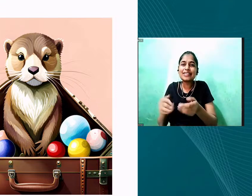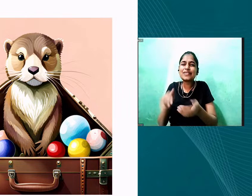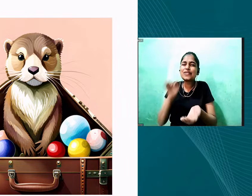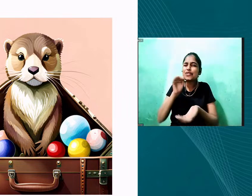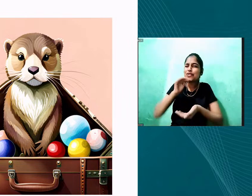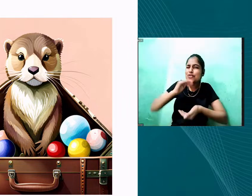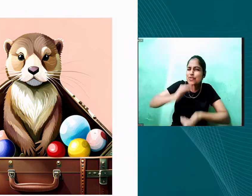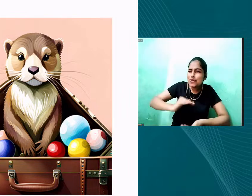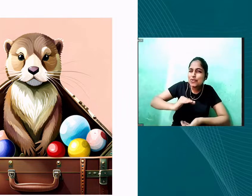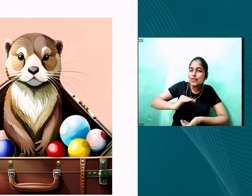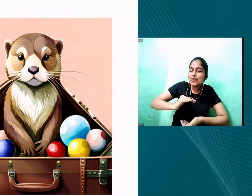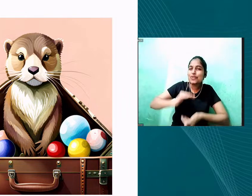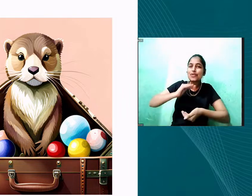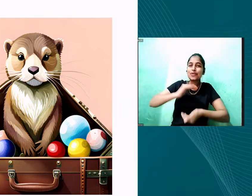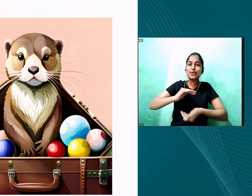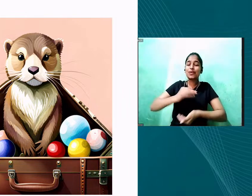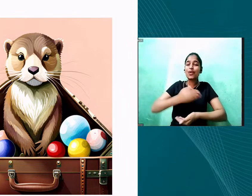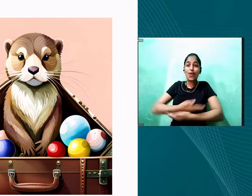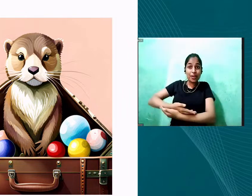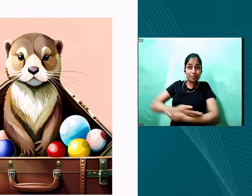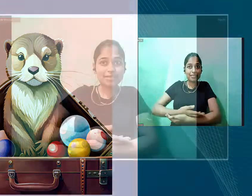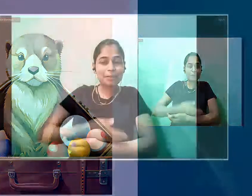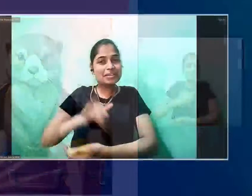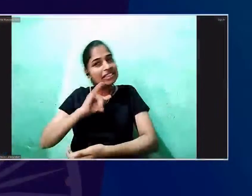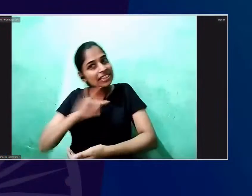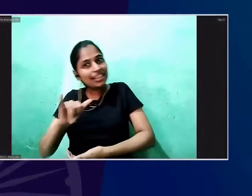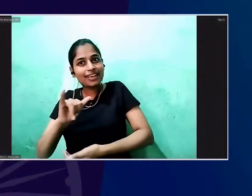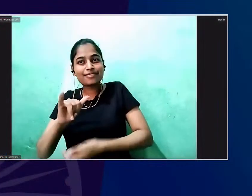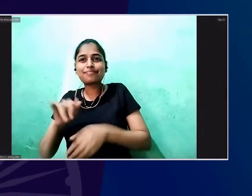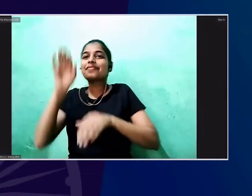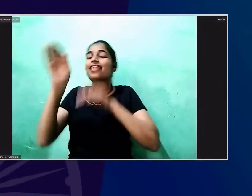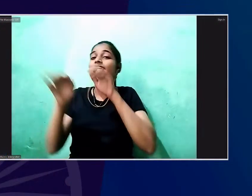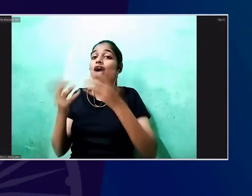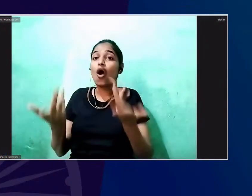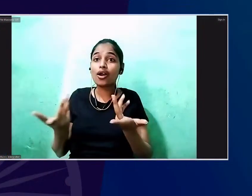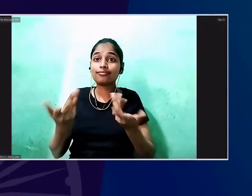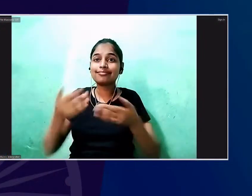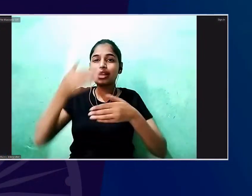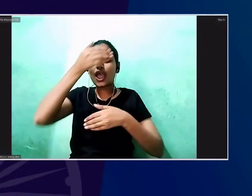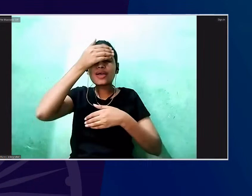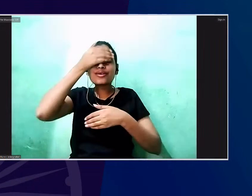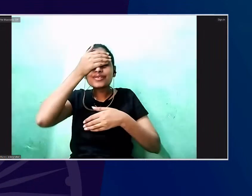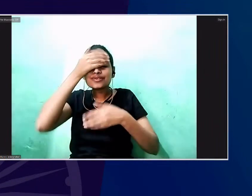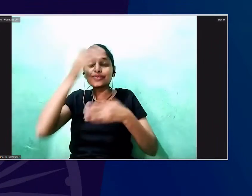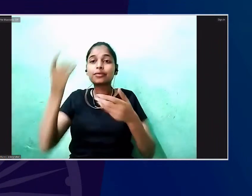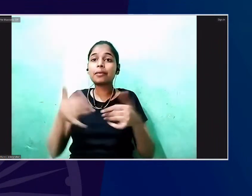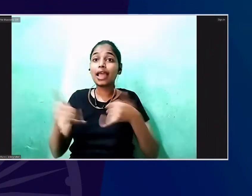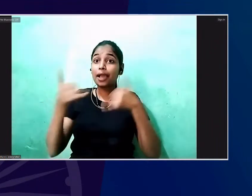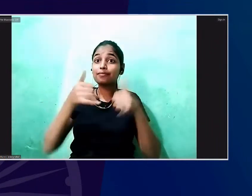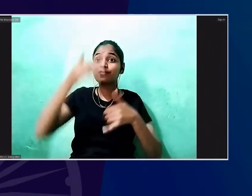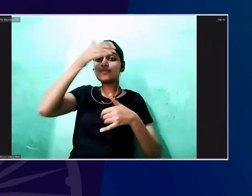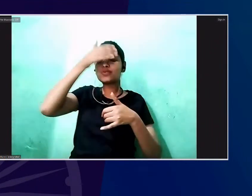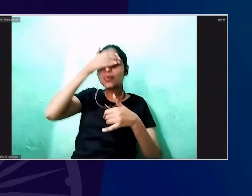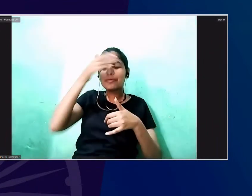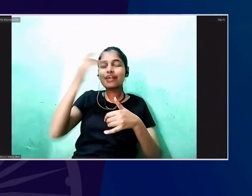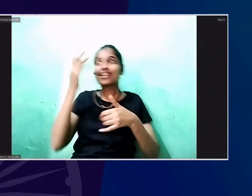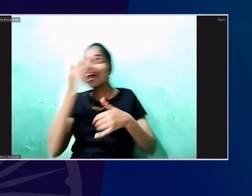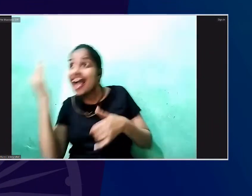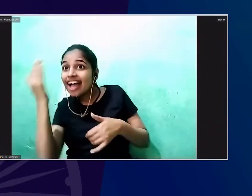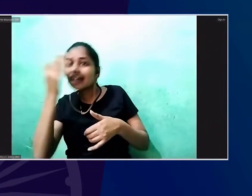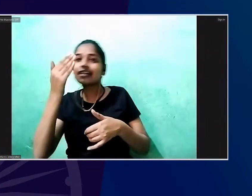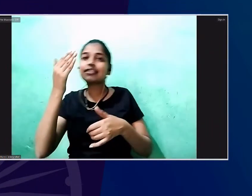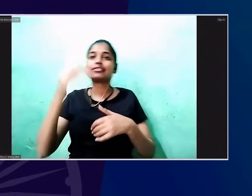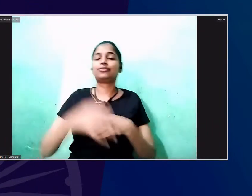Similarly, Miibil also played hide and seek or with a ball. So, he used to play with a ball like